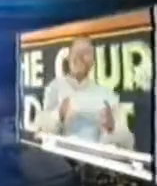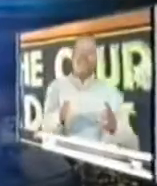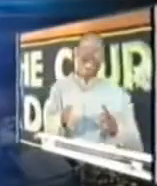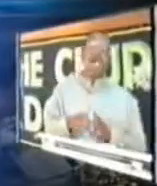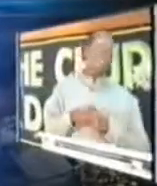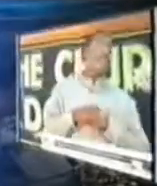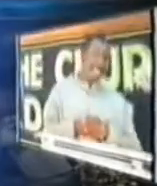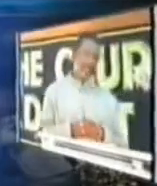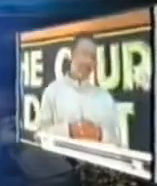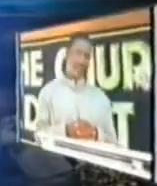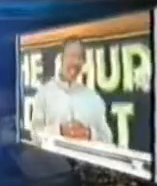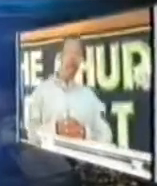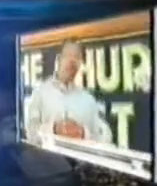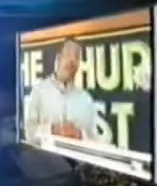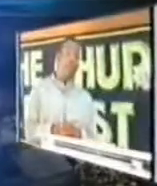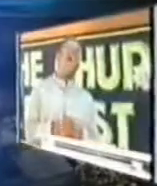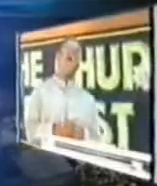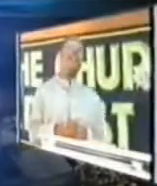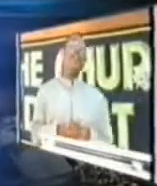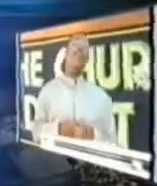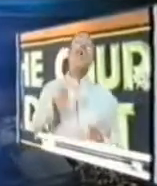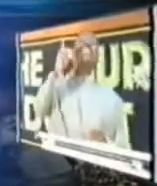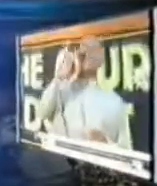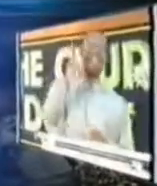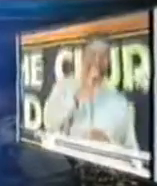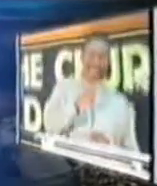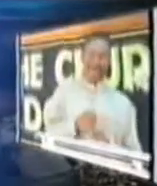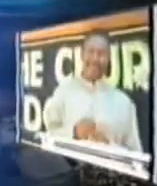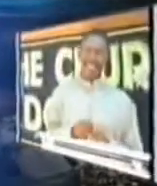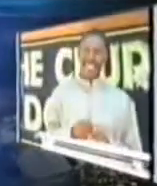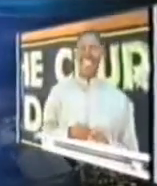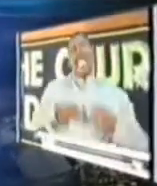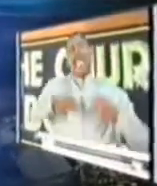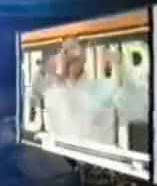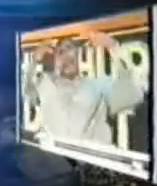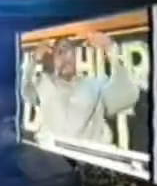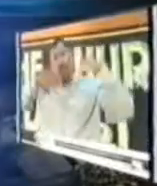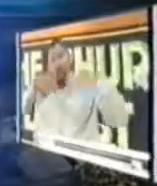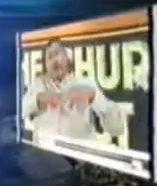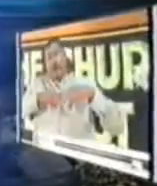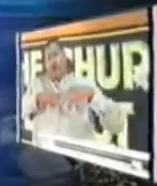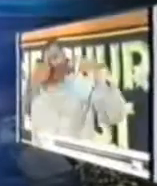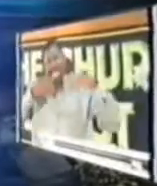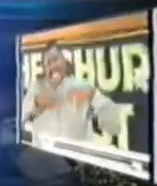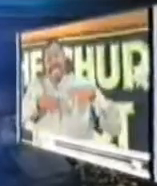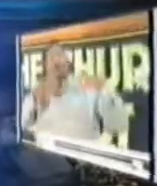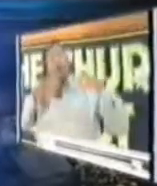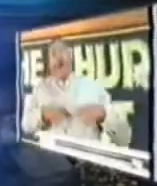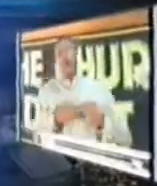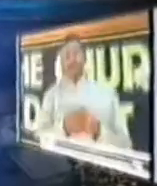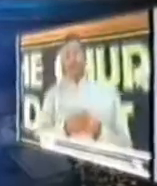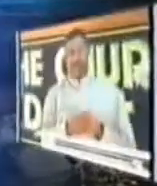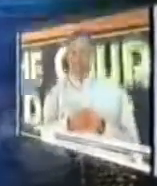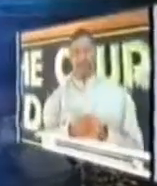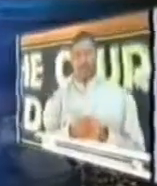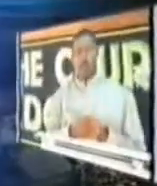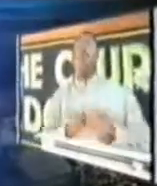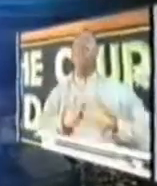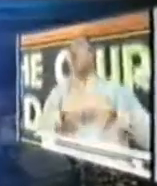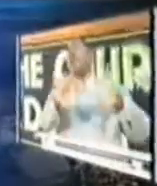say Philippi aso ono say, umom enyanom wa yadye. Sa ebra me Paul o sempa keni me ko ahuchire